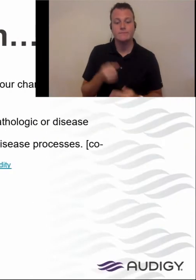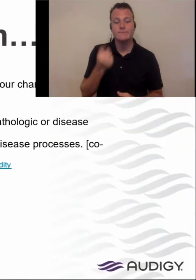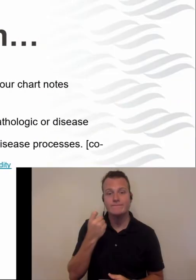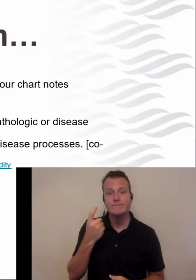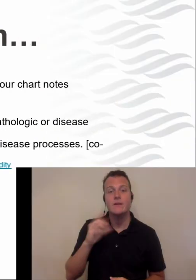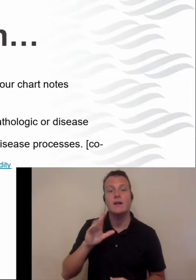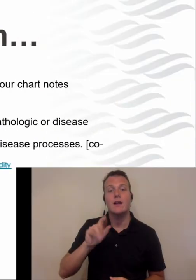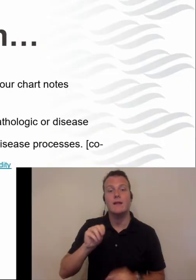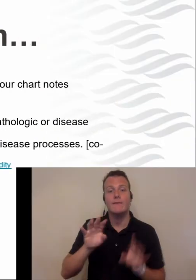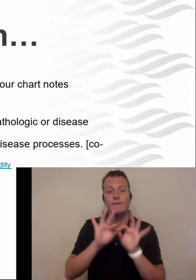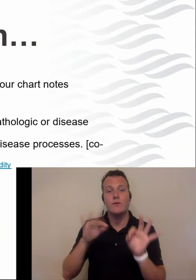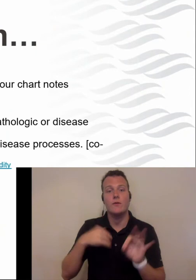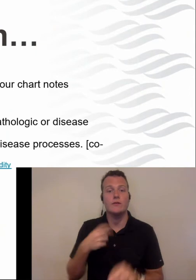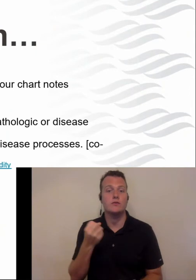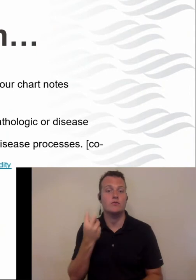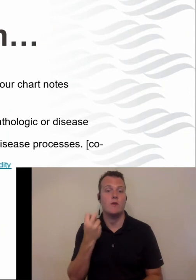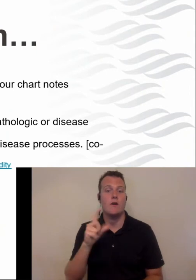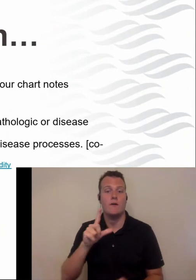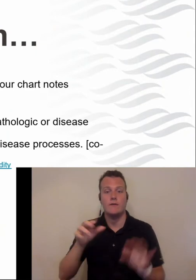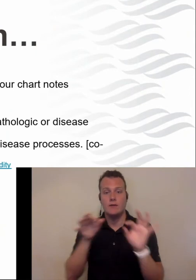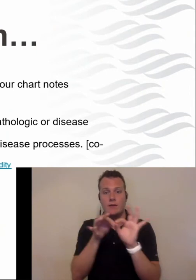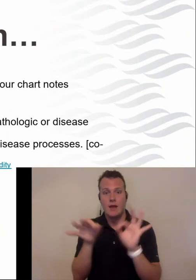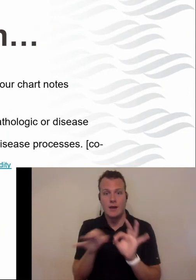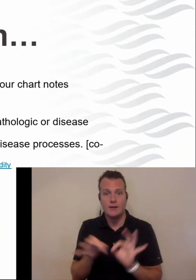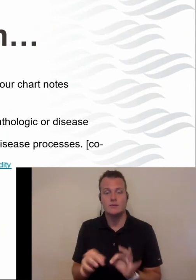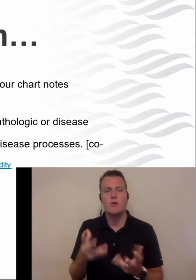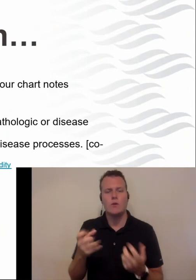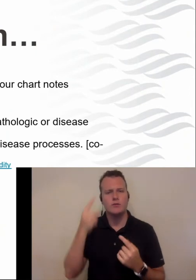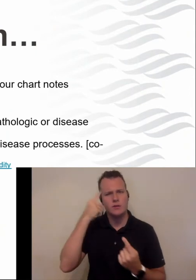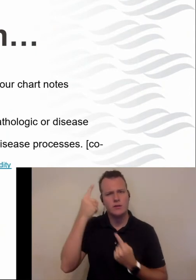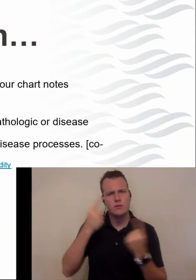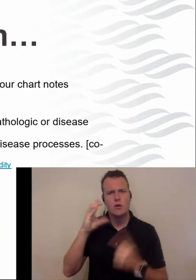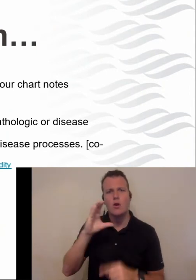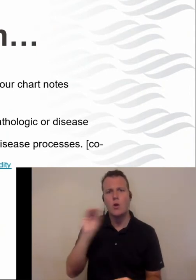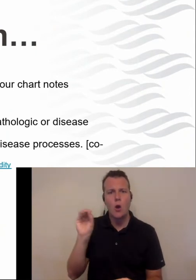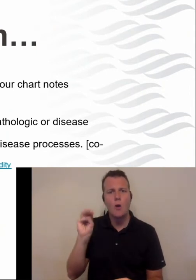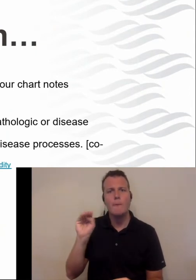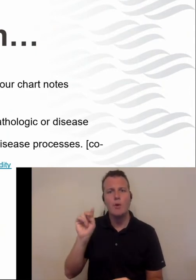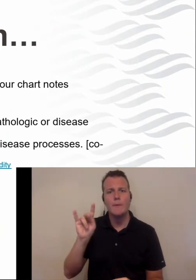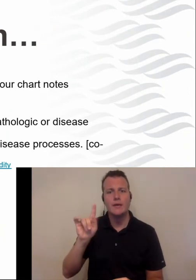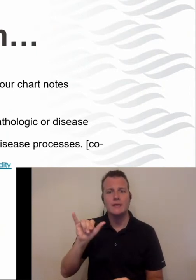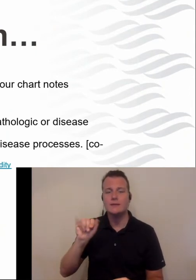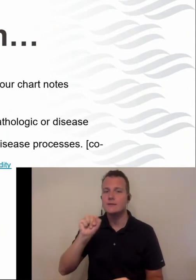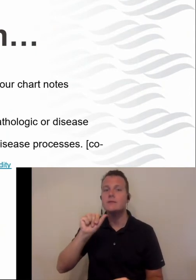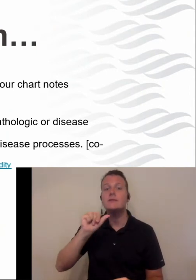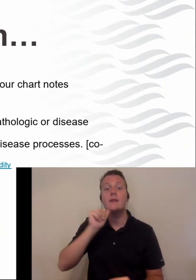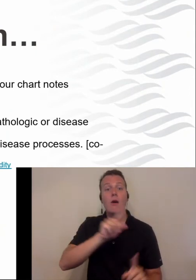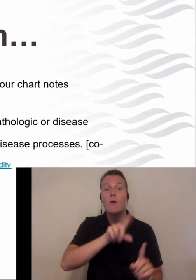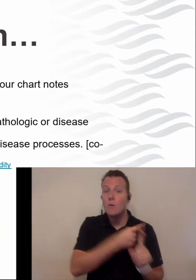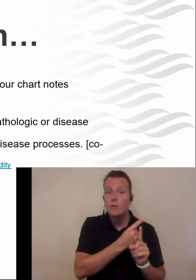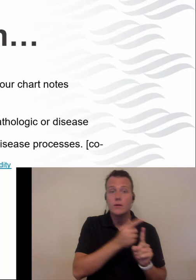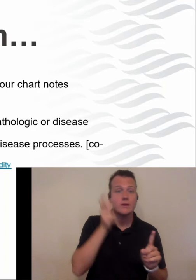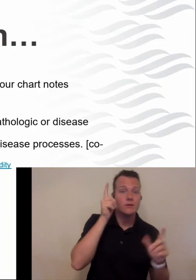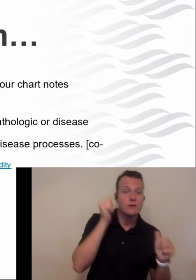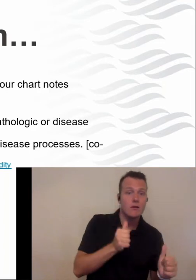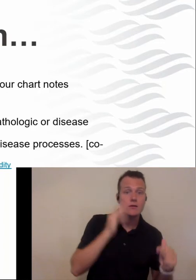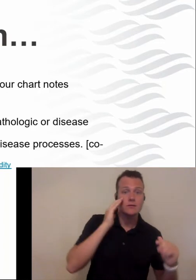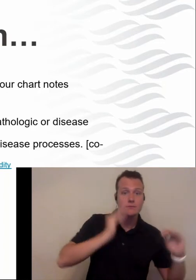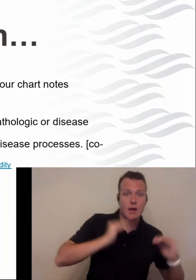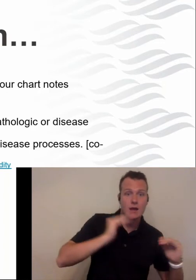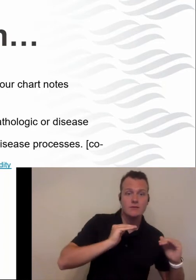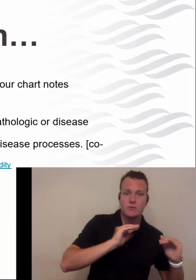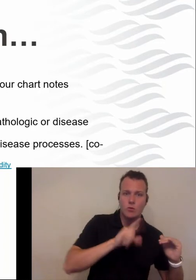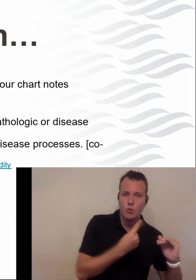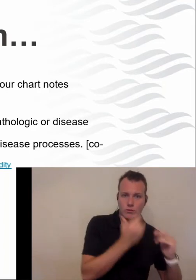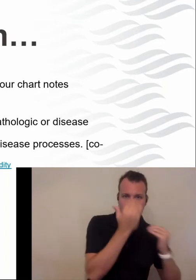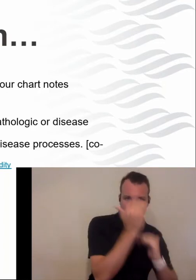reflect that. And because there are 12 lines on the claim form, I want you to think about the comorbidities. It's